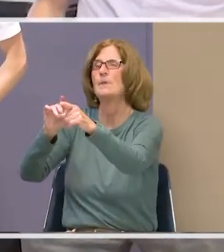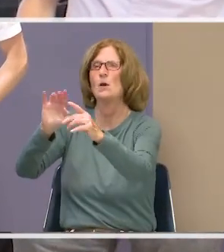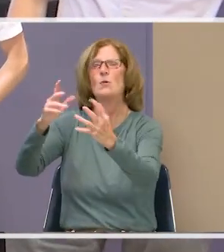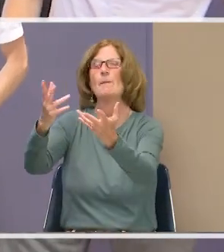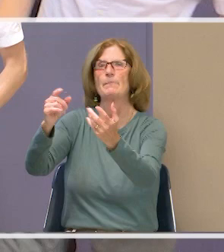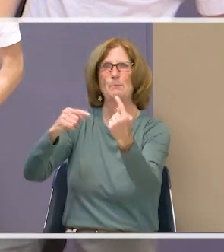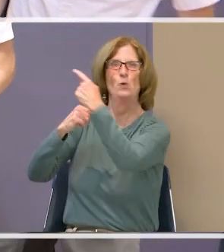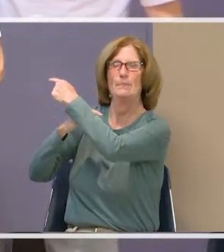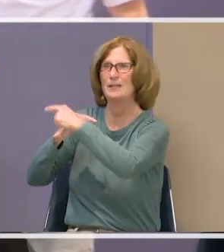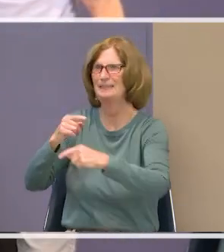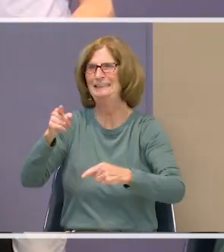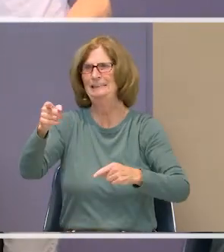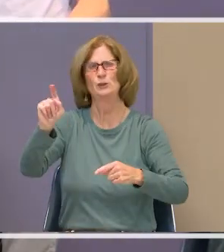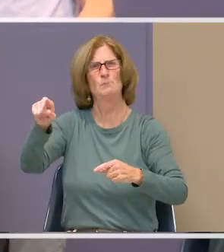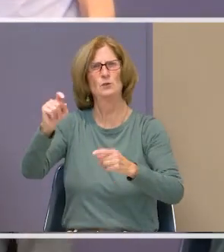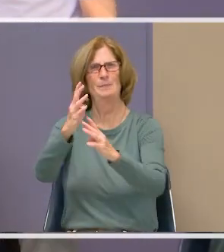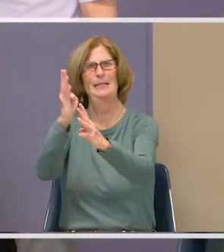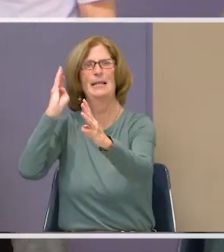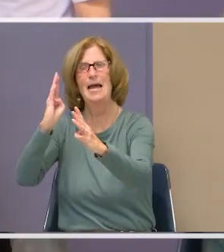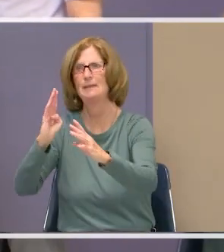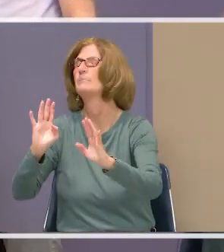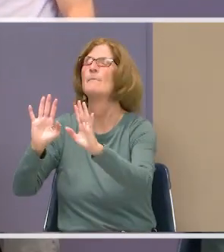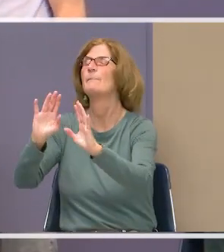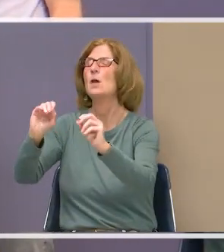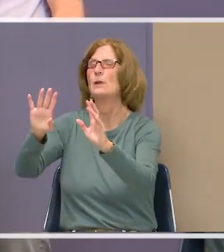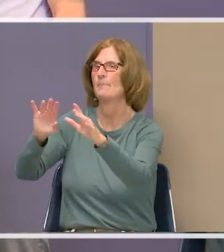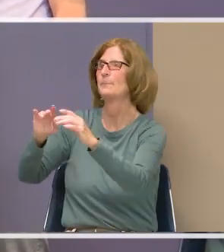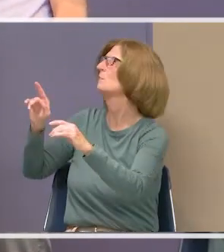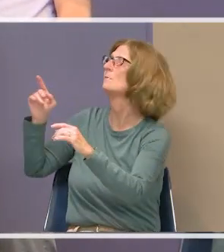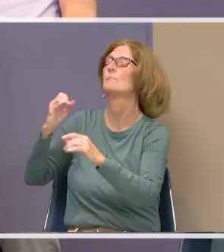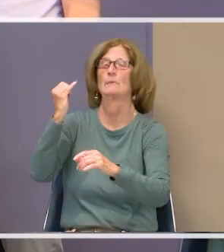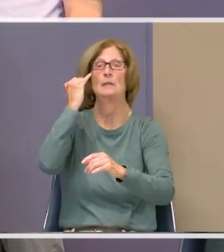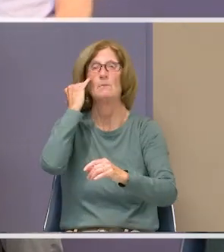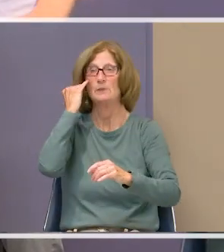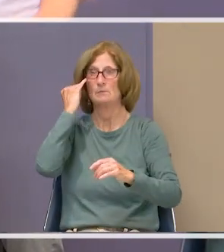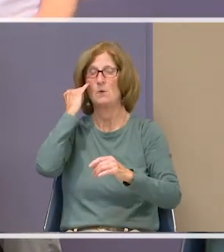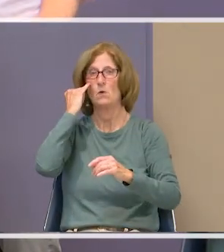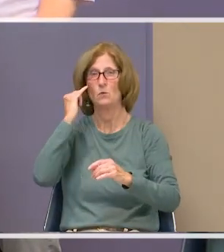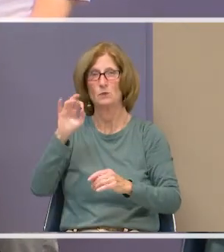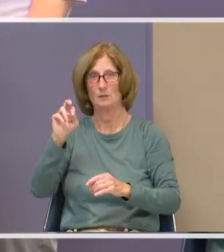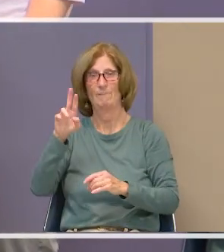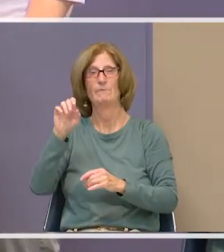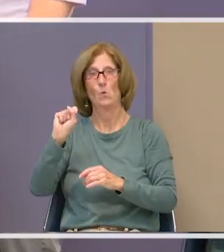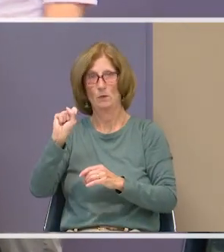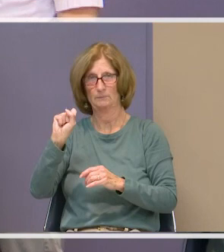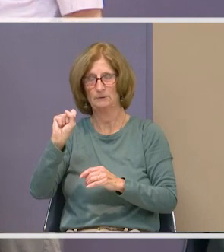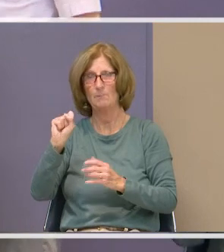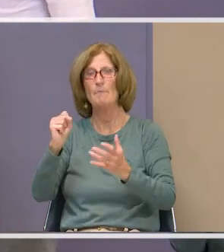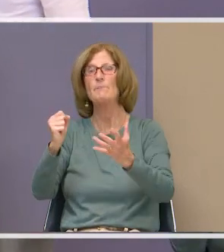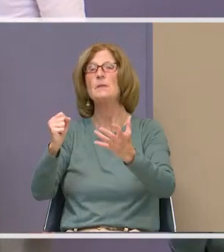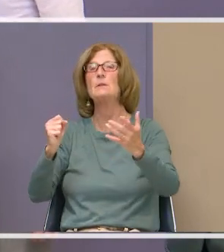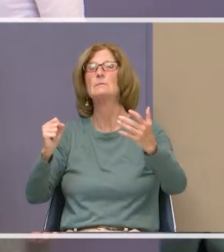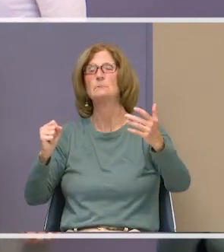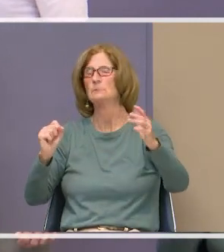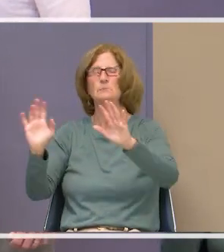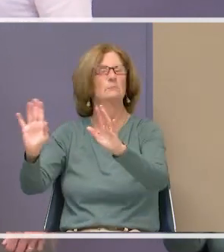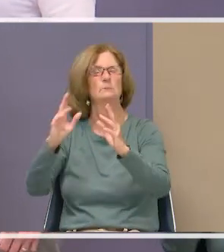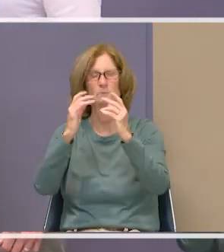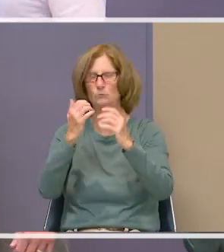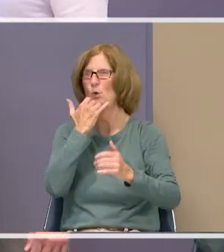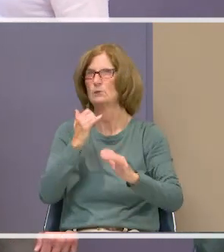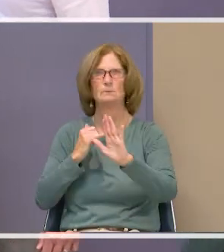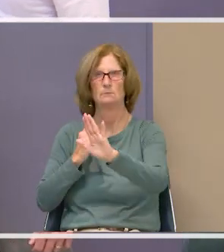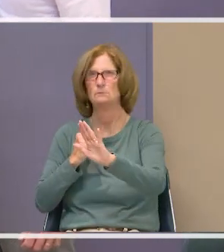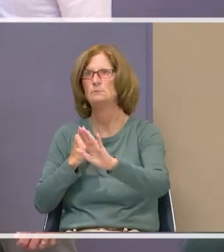there? Please? Sure. Okay, if I'm coming up Forbes to make a left turn,